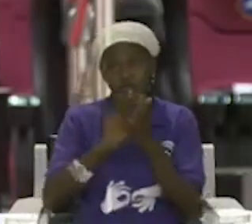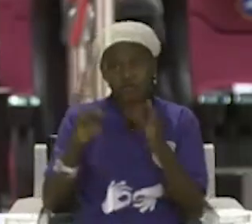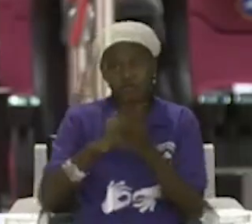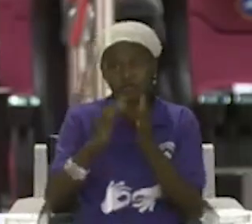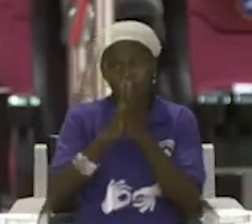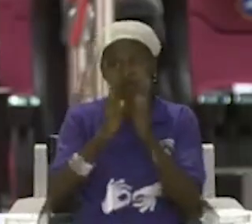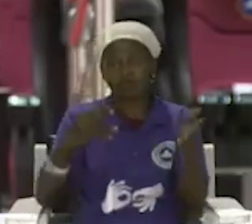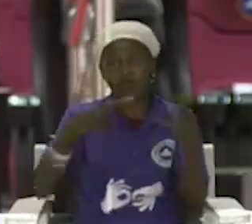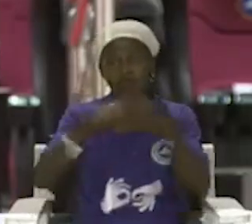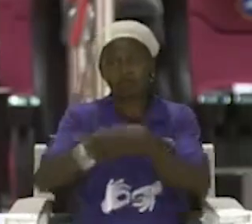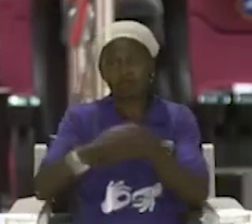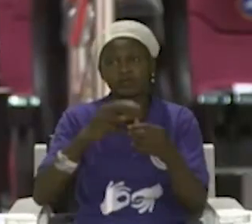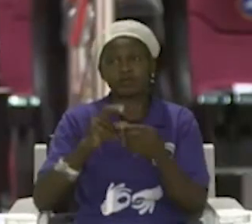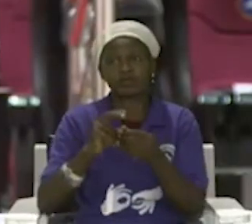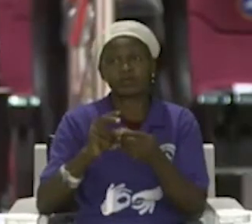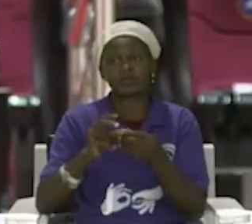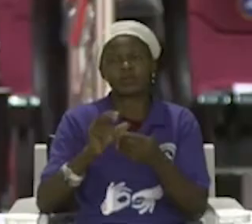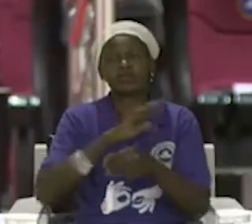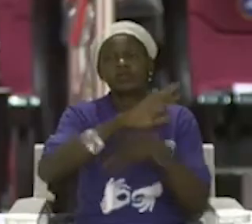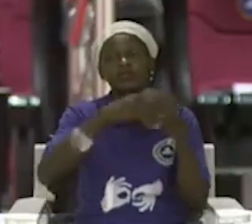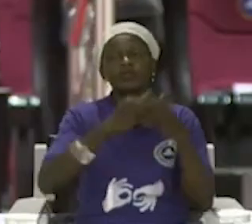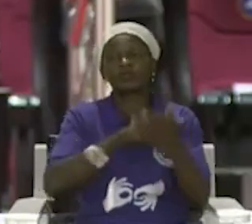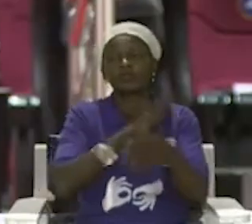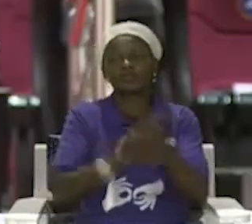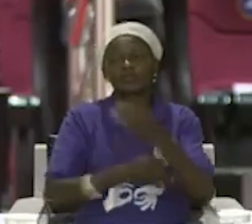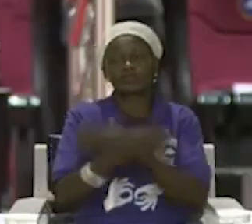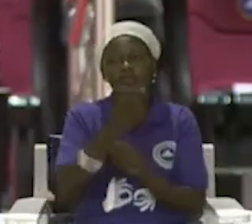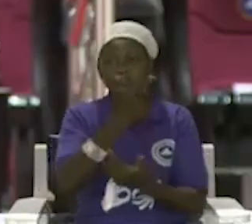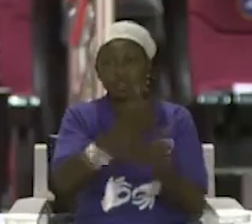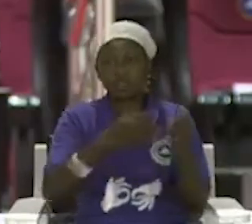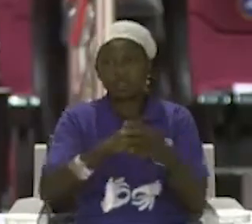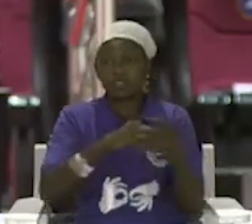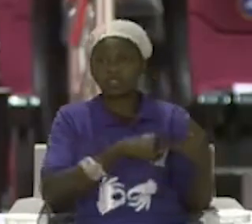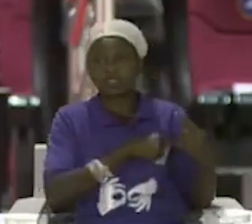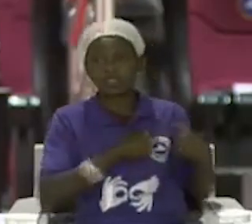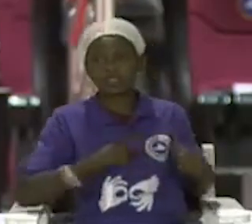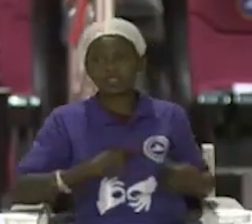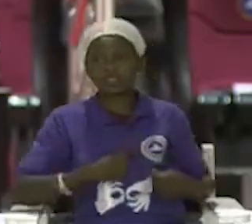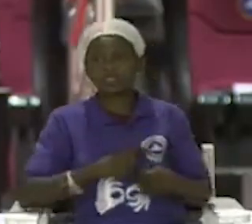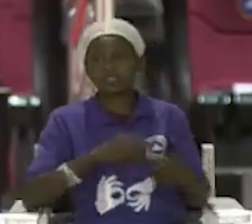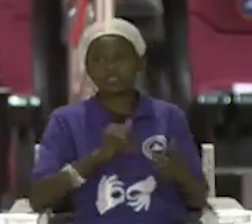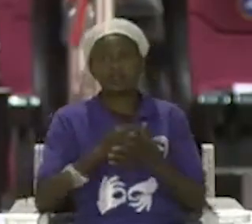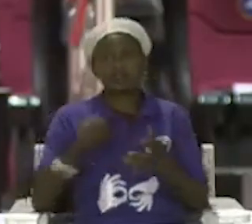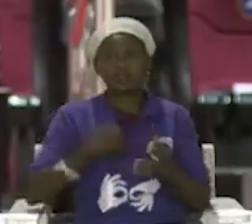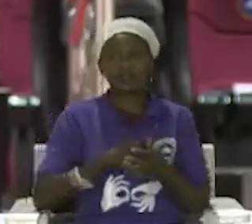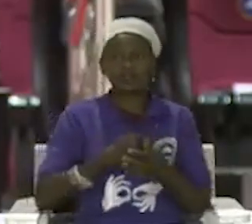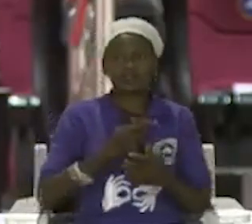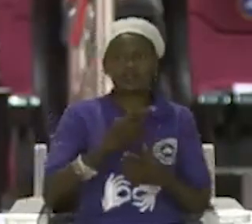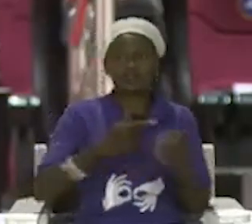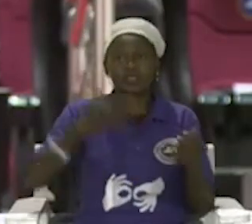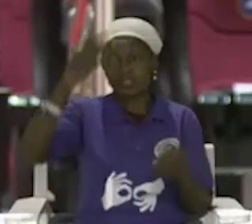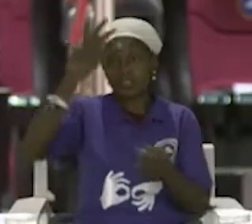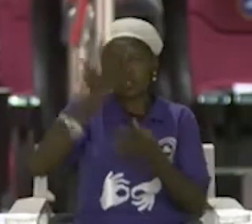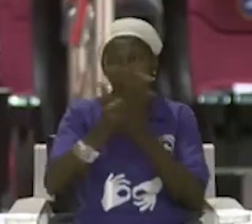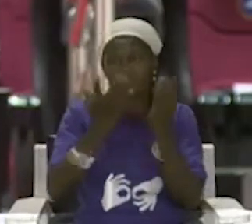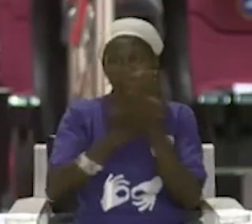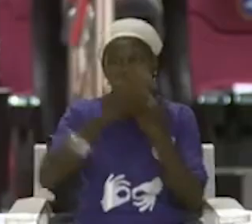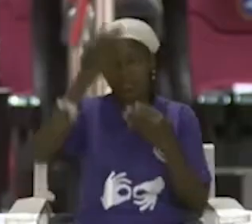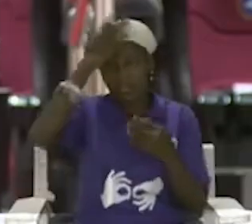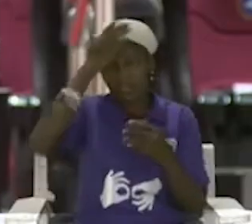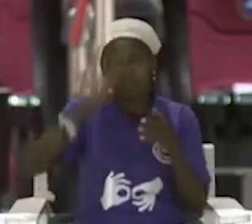room, the Almighty God laid it upon my heart that we should lay hands on all the youth.